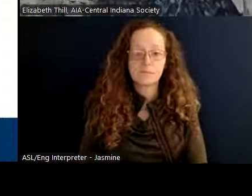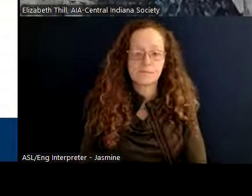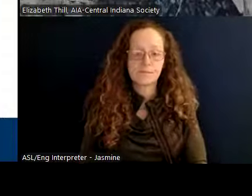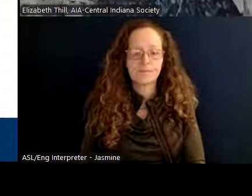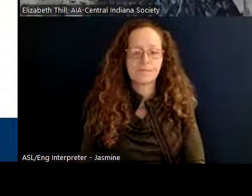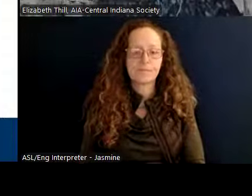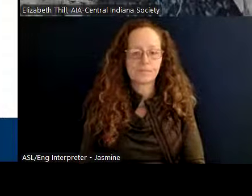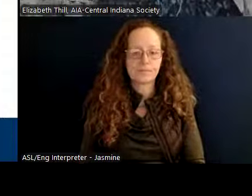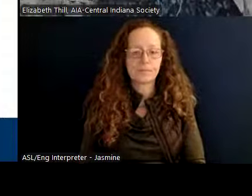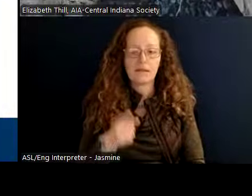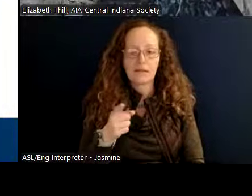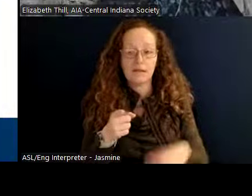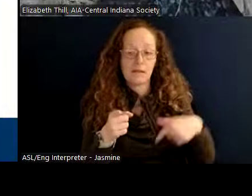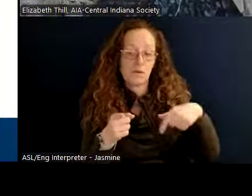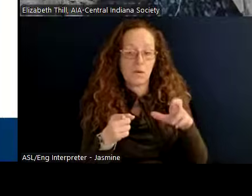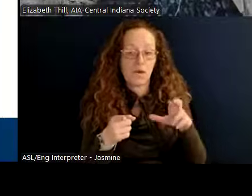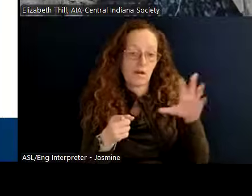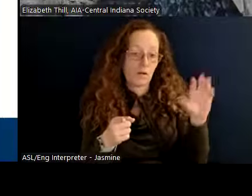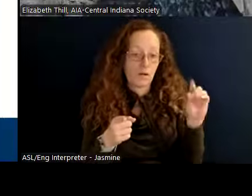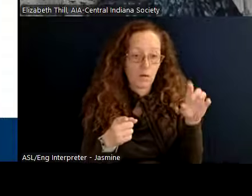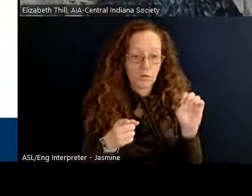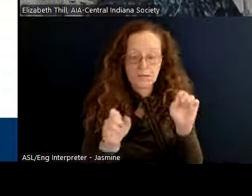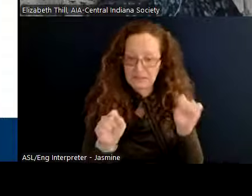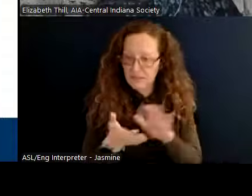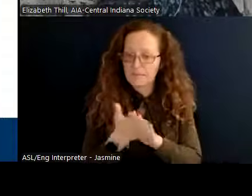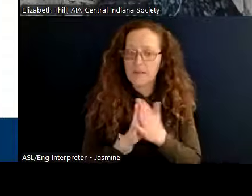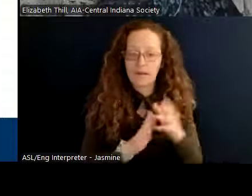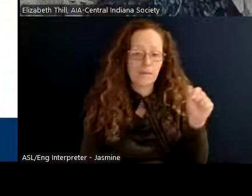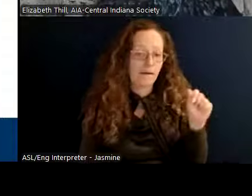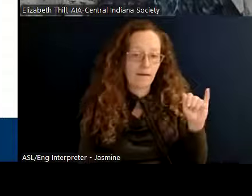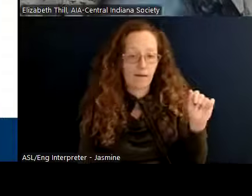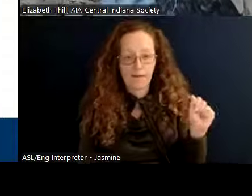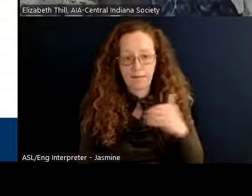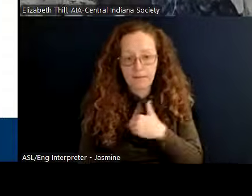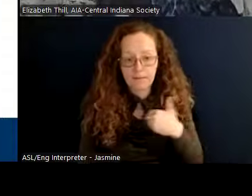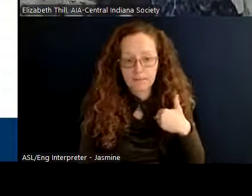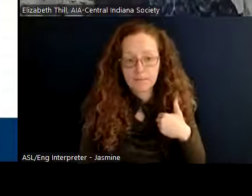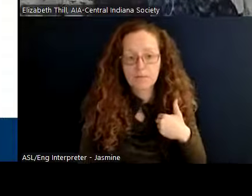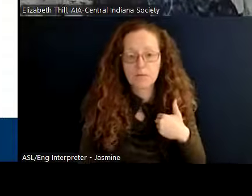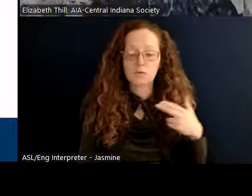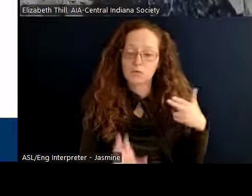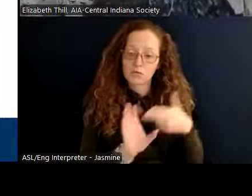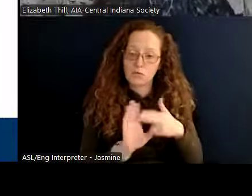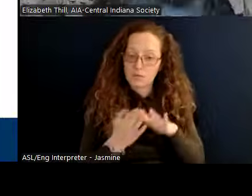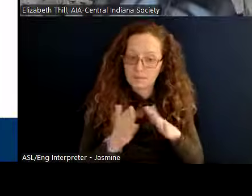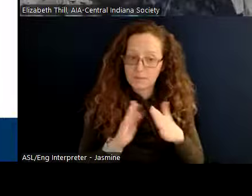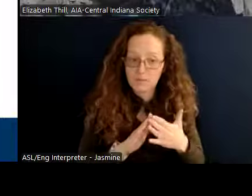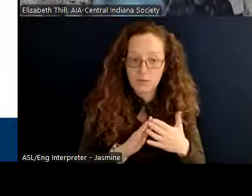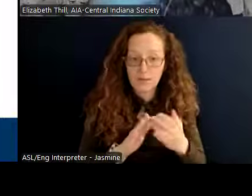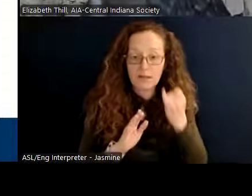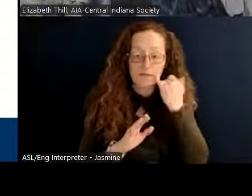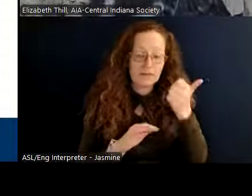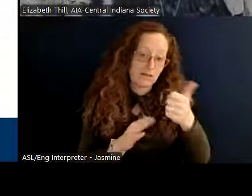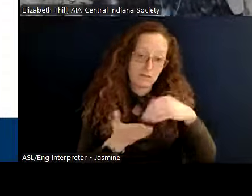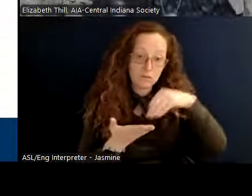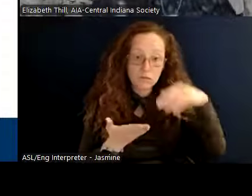Here is a QR code. You can become an AIA member, join the community. If you are a student